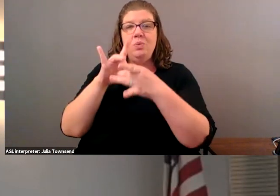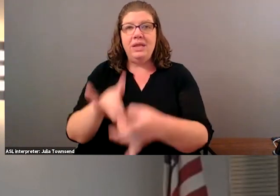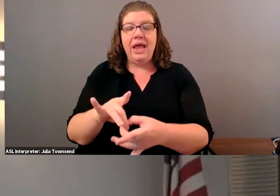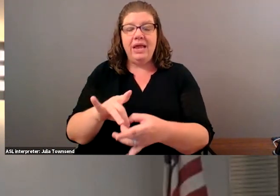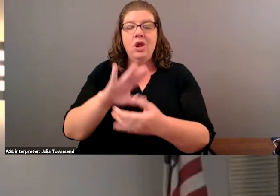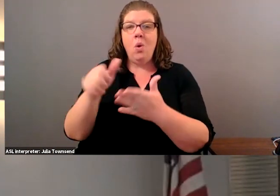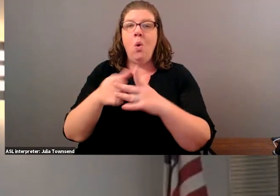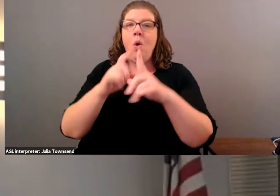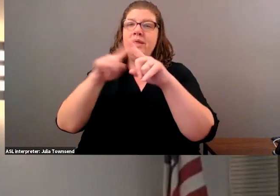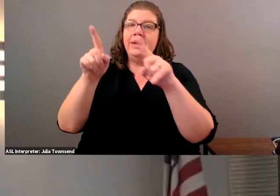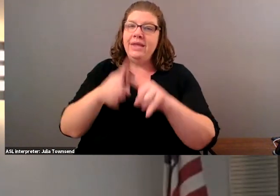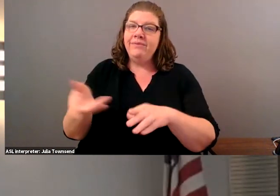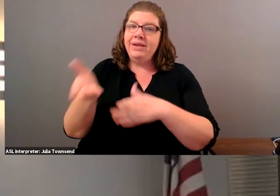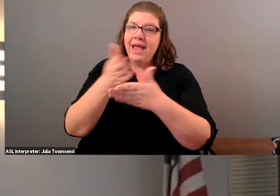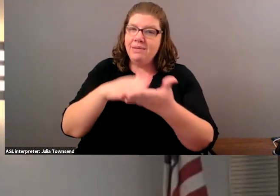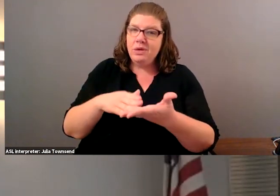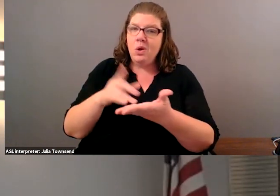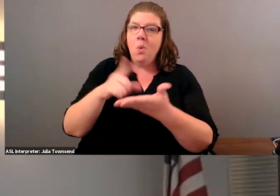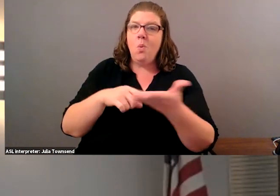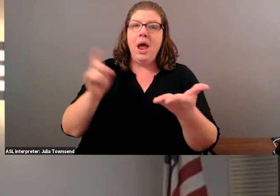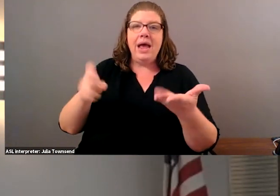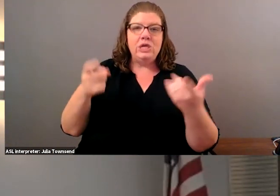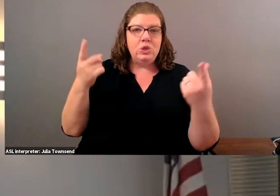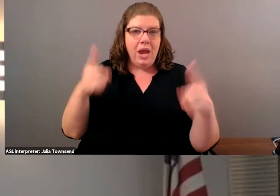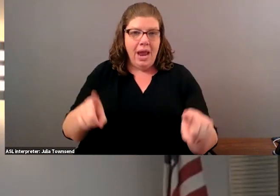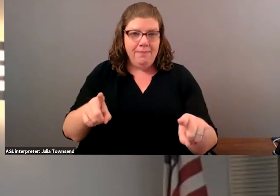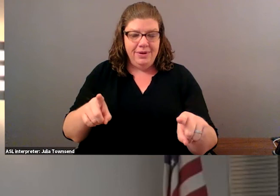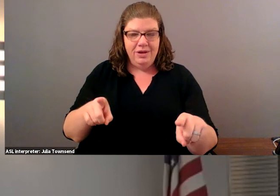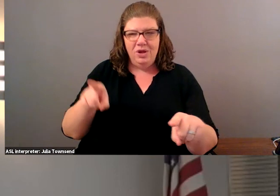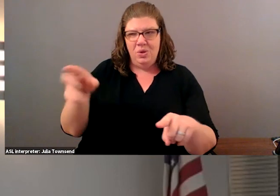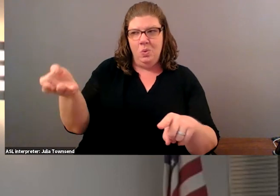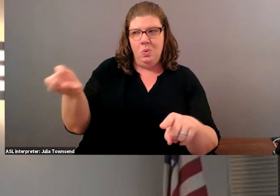different aspects of what has to happen, which you only gave us a